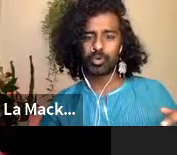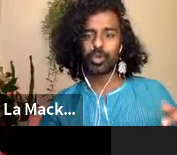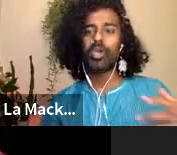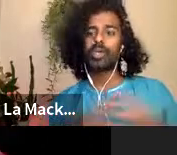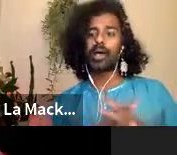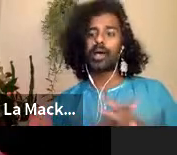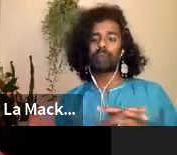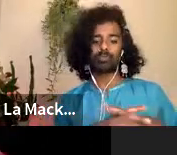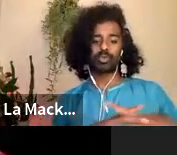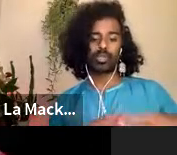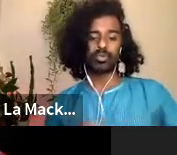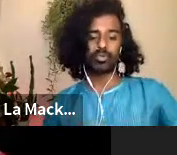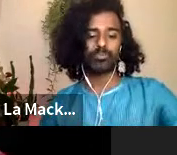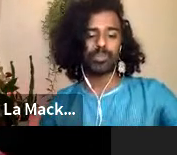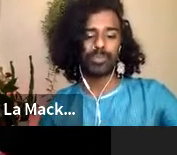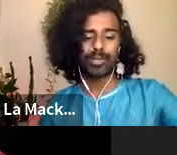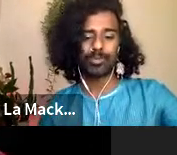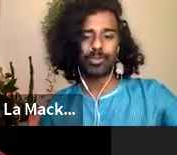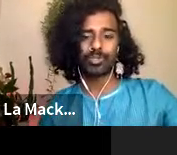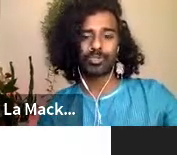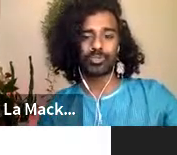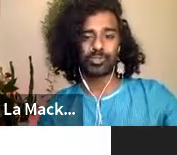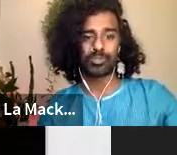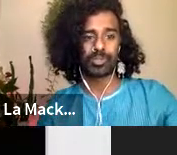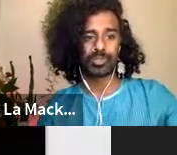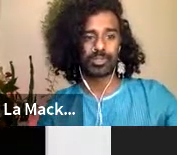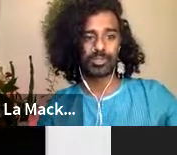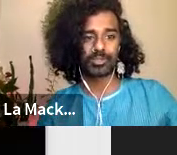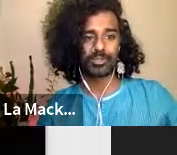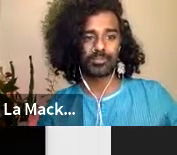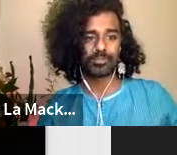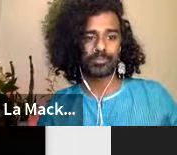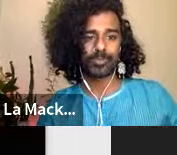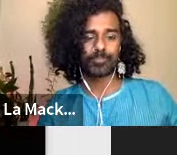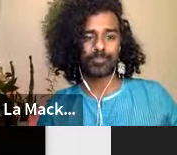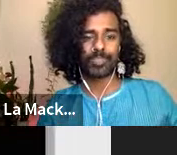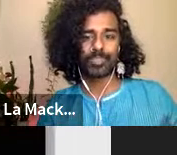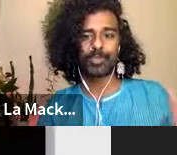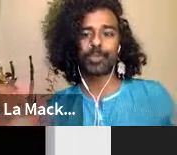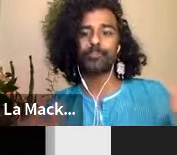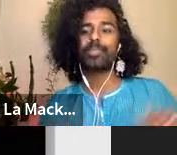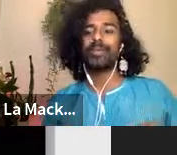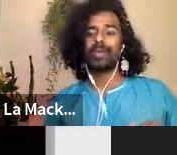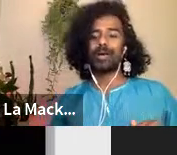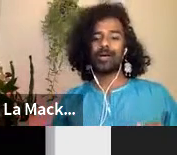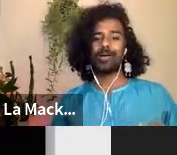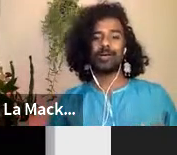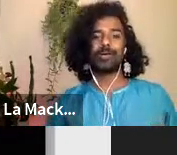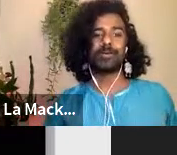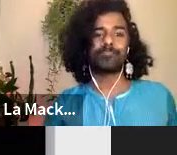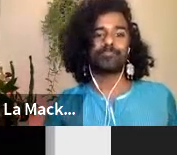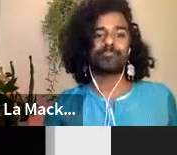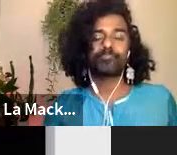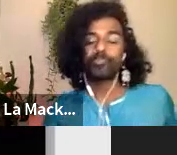that's the book. Yeah, I'm showing you. Maybe I will just do this to make this easier. There we go.